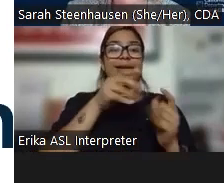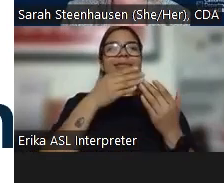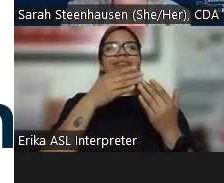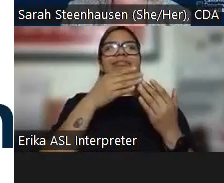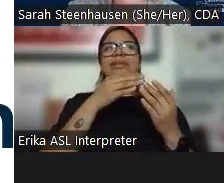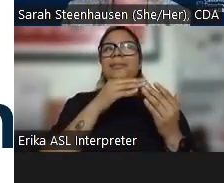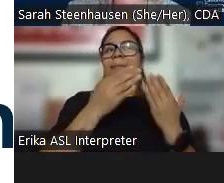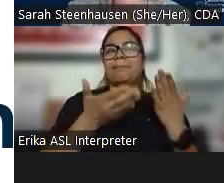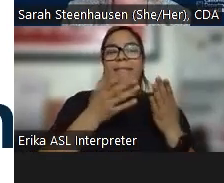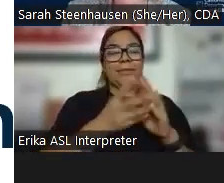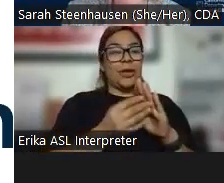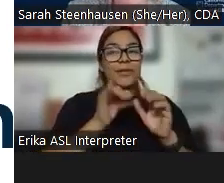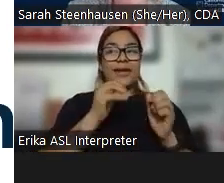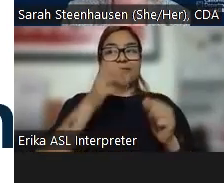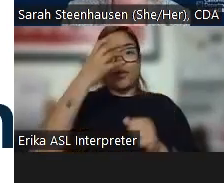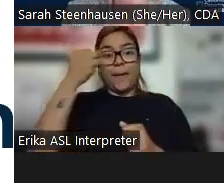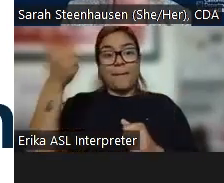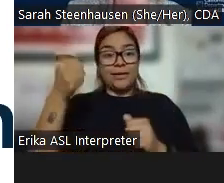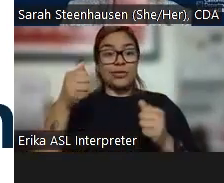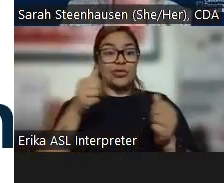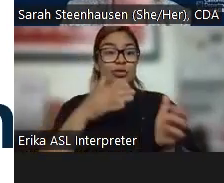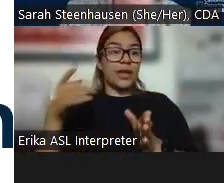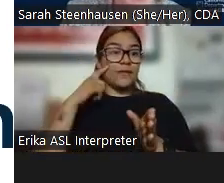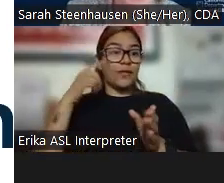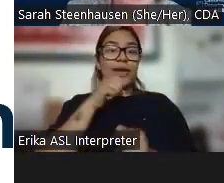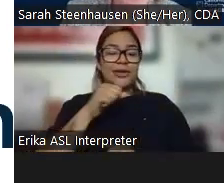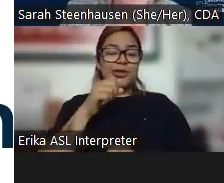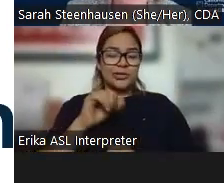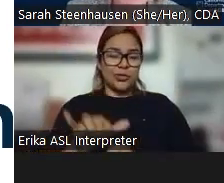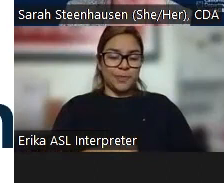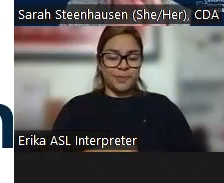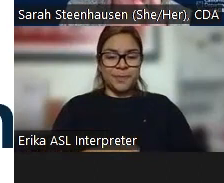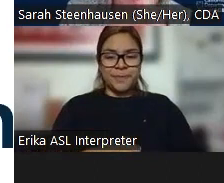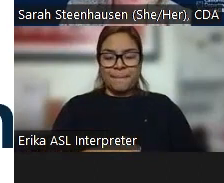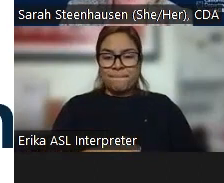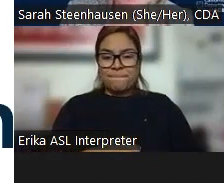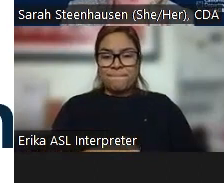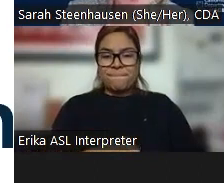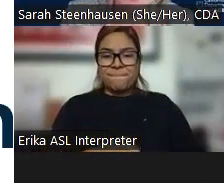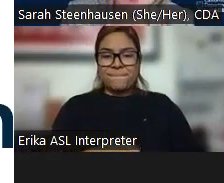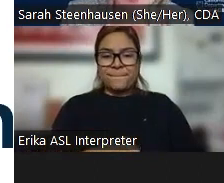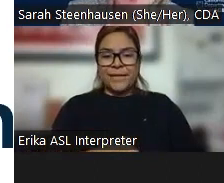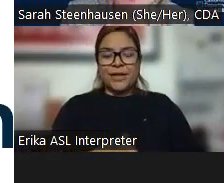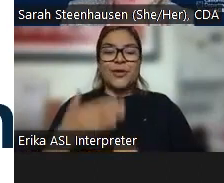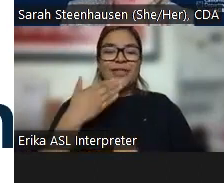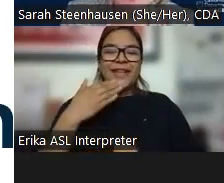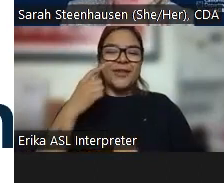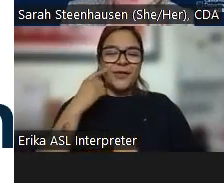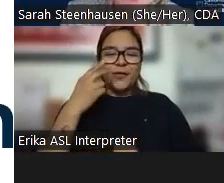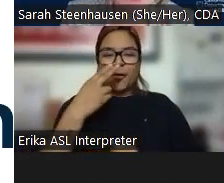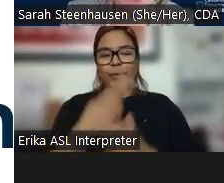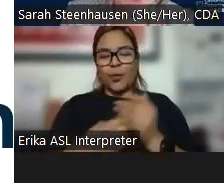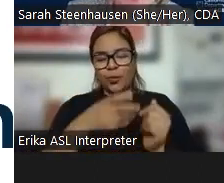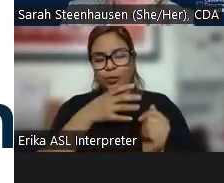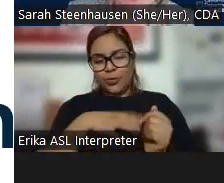level consistent with the master plan for aging. So Sarah, take it away. Well, first, thank you so much to Hannah and Melinda for